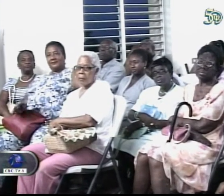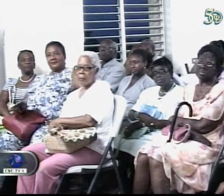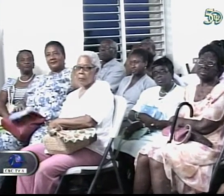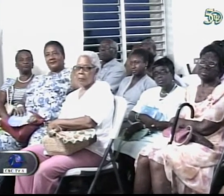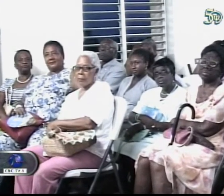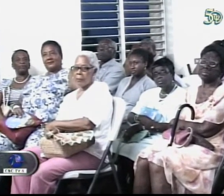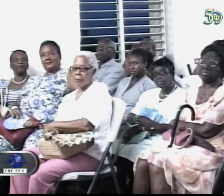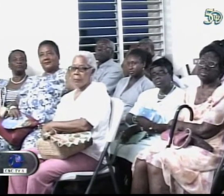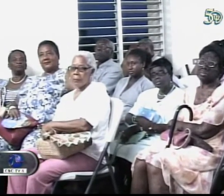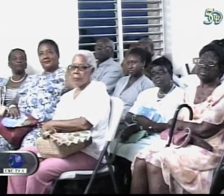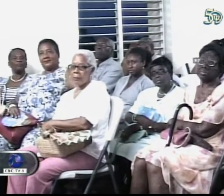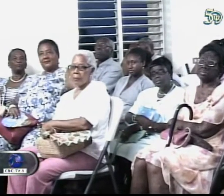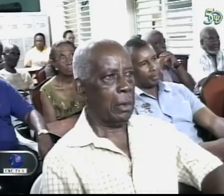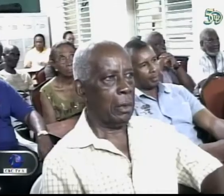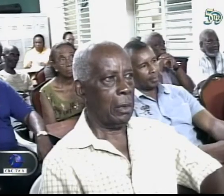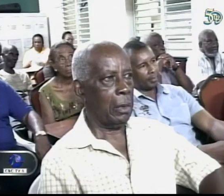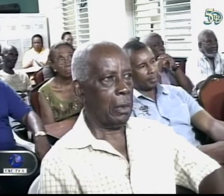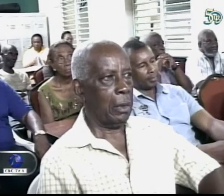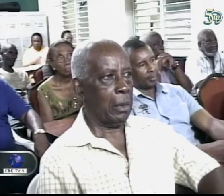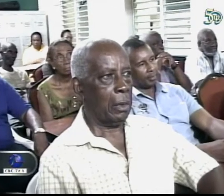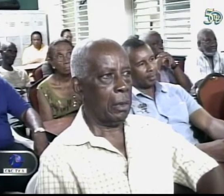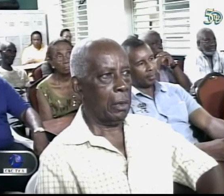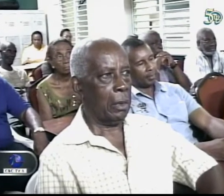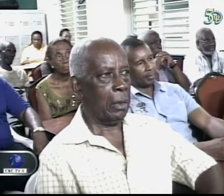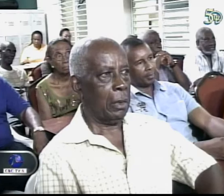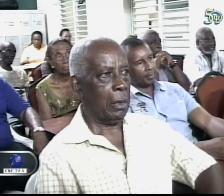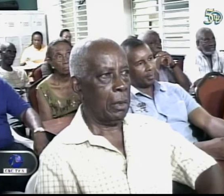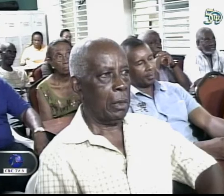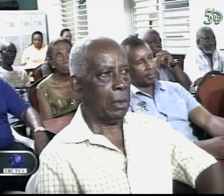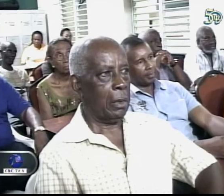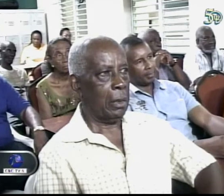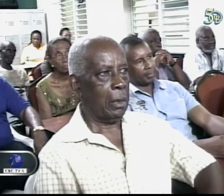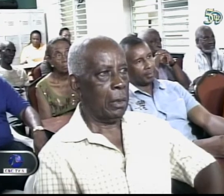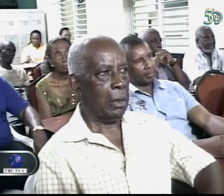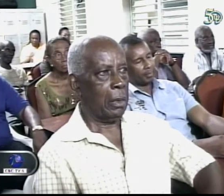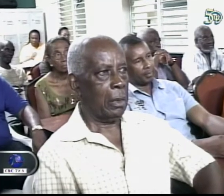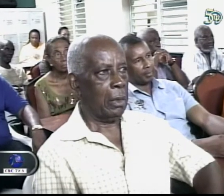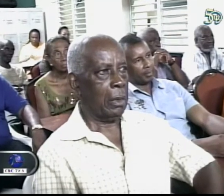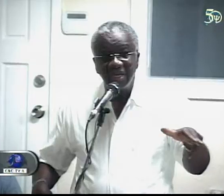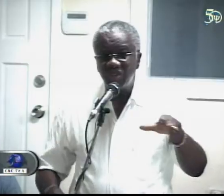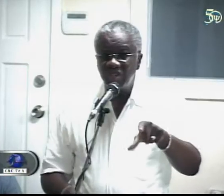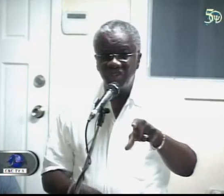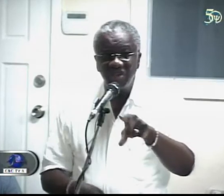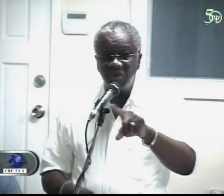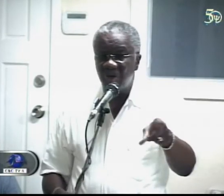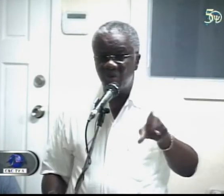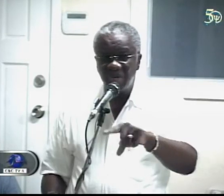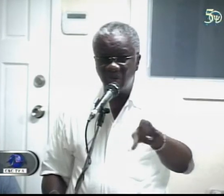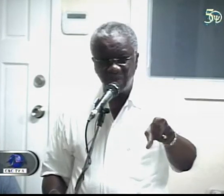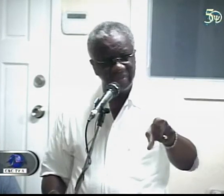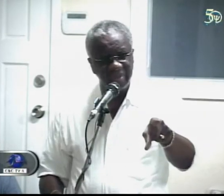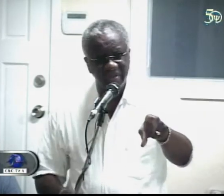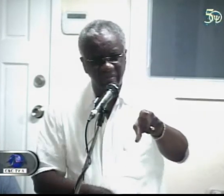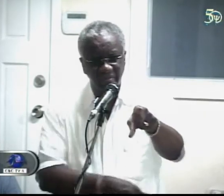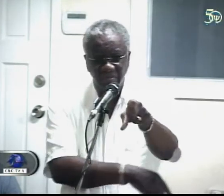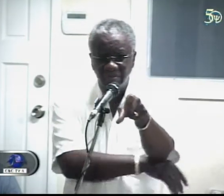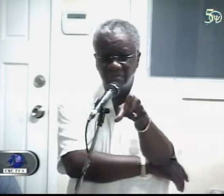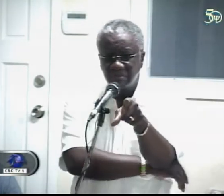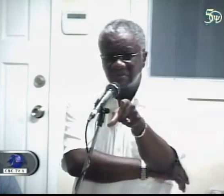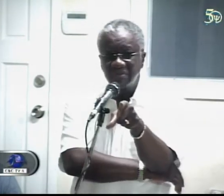He says adopting this approach would take Barbados down the wrong path. Children do not run